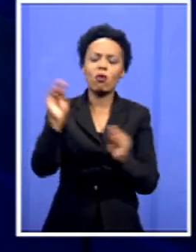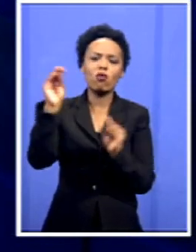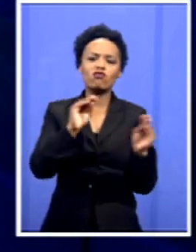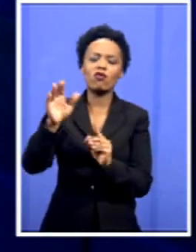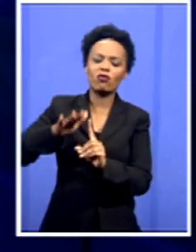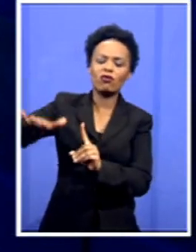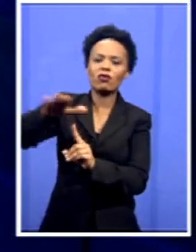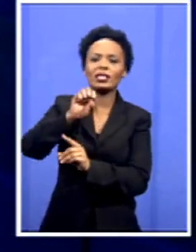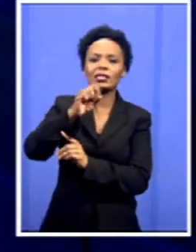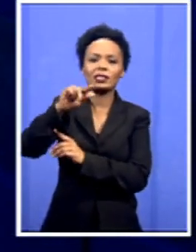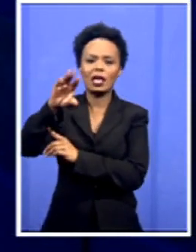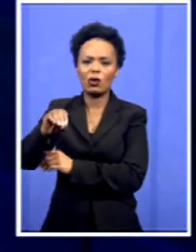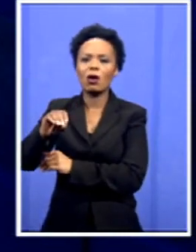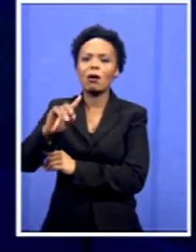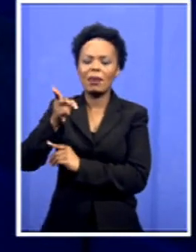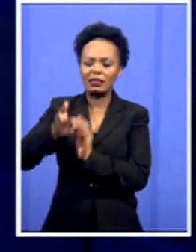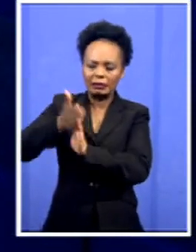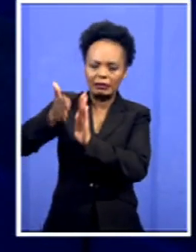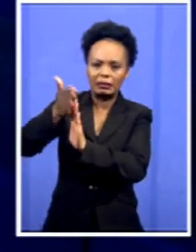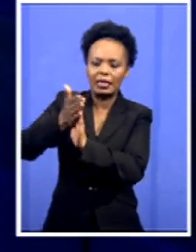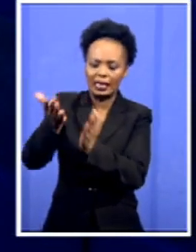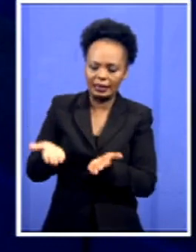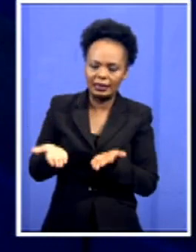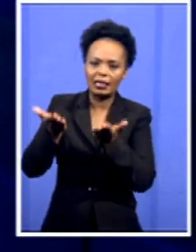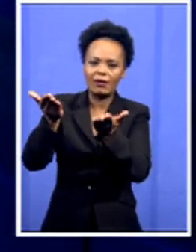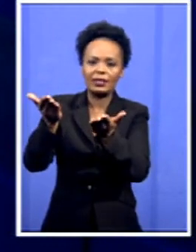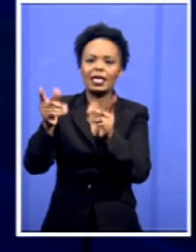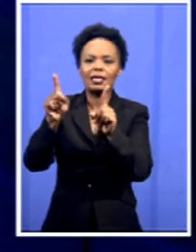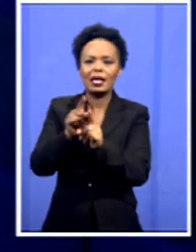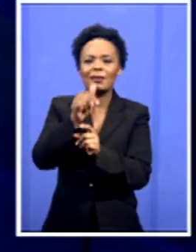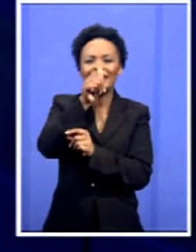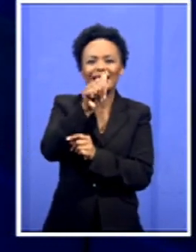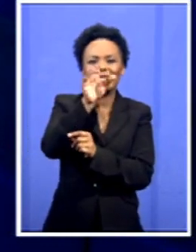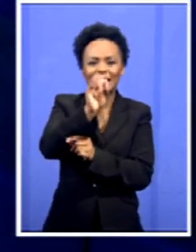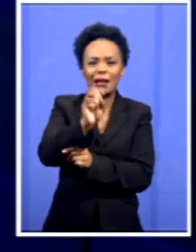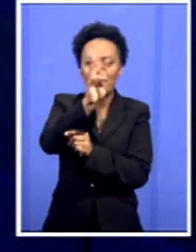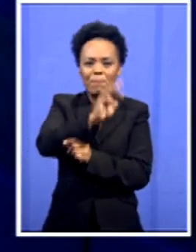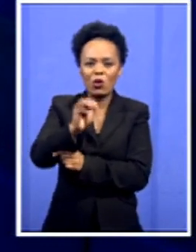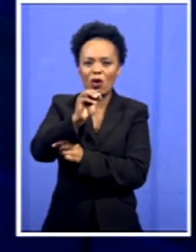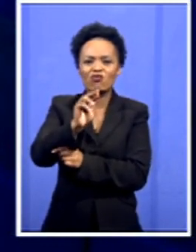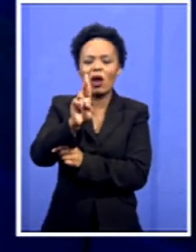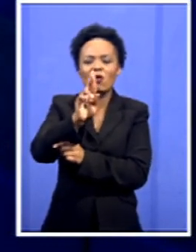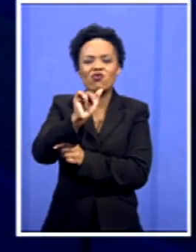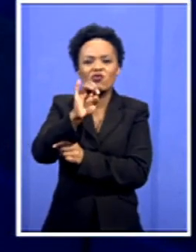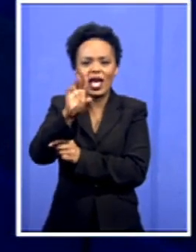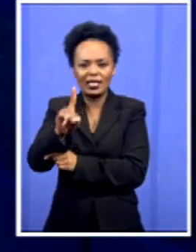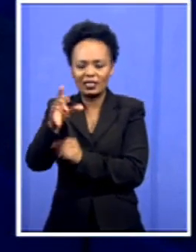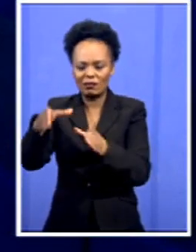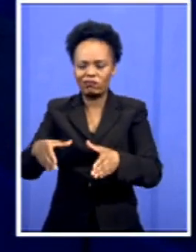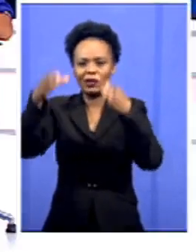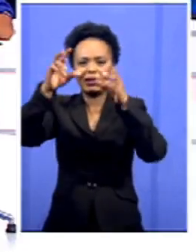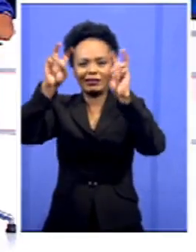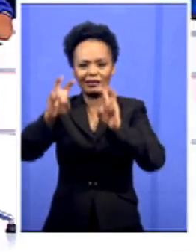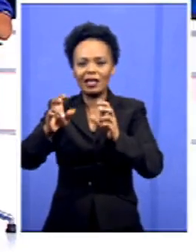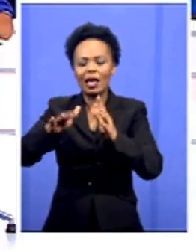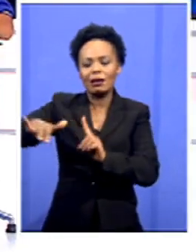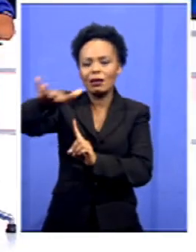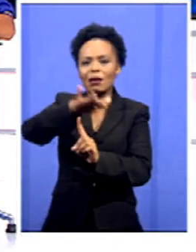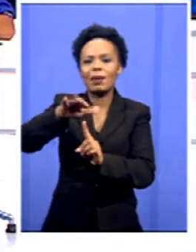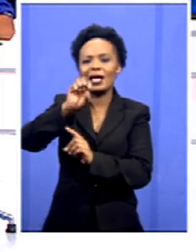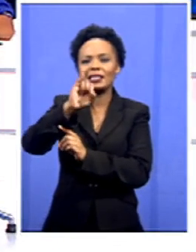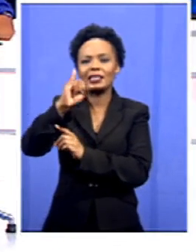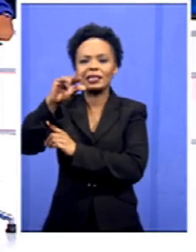up in terms of services. We also recently constructed a 60 million rand substation in Citadel. So I'm not sure where